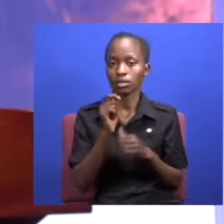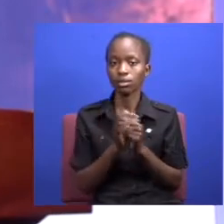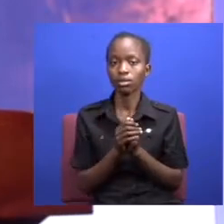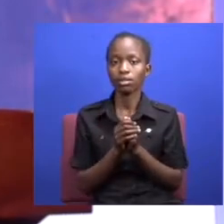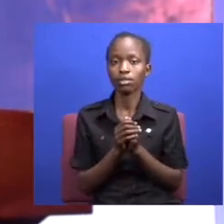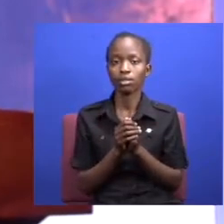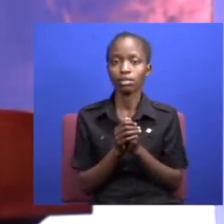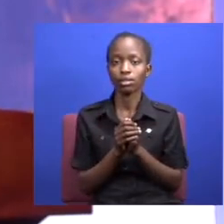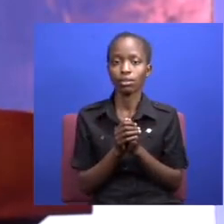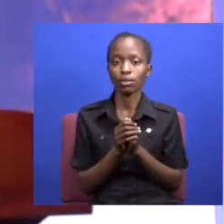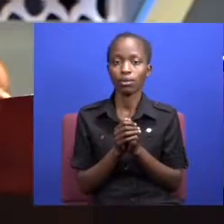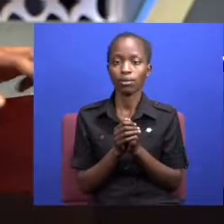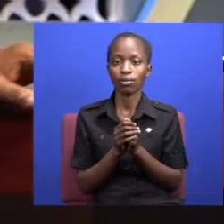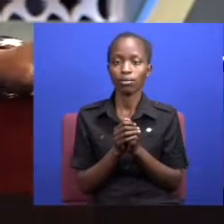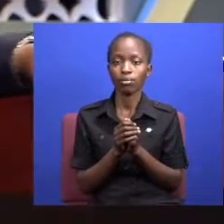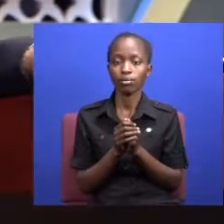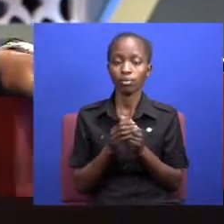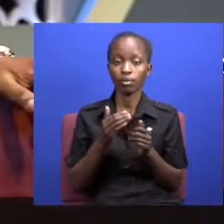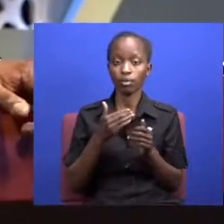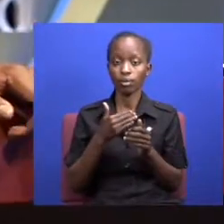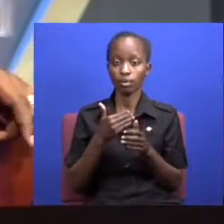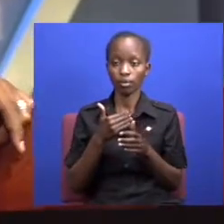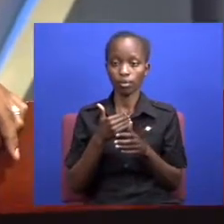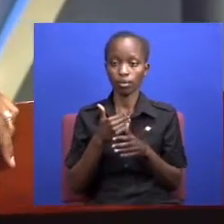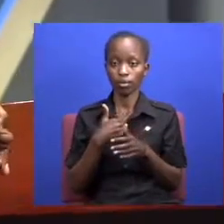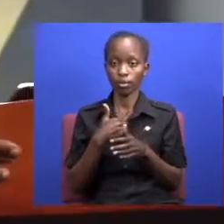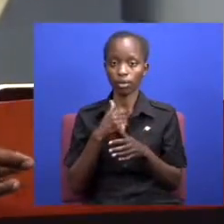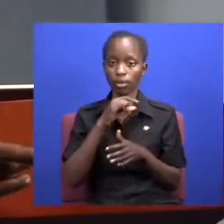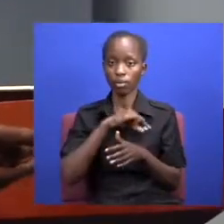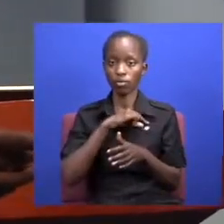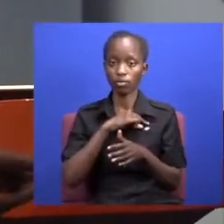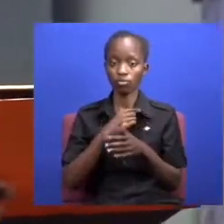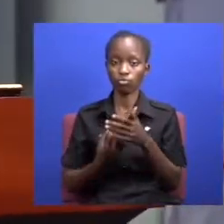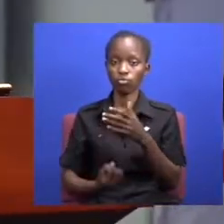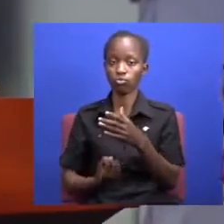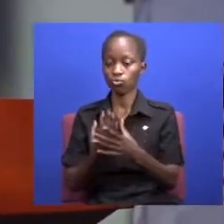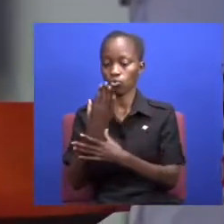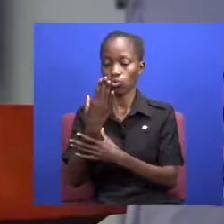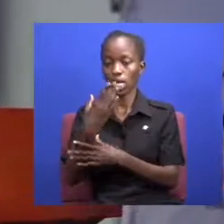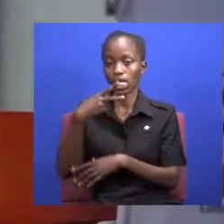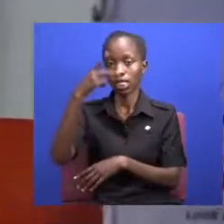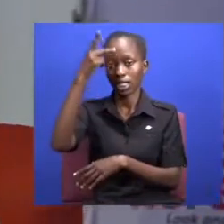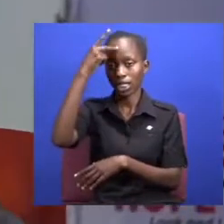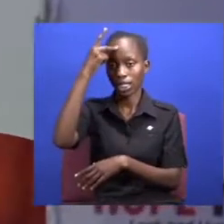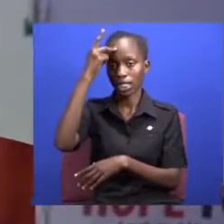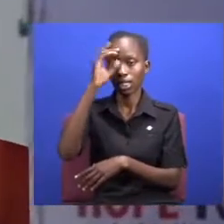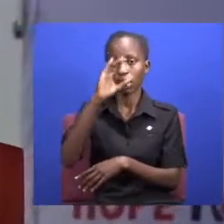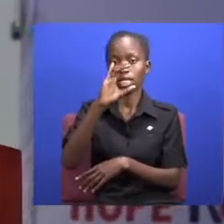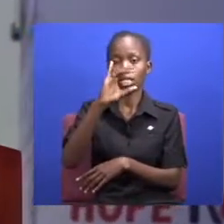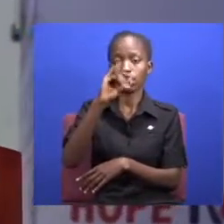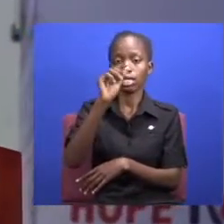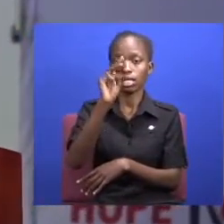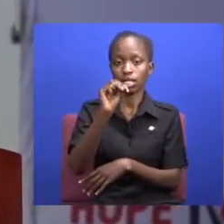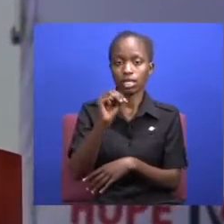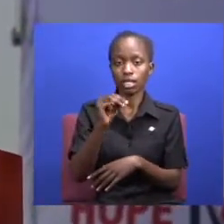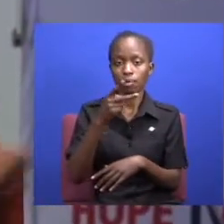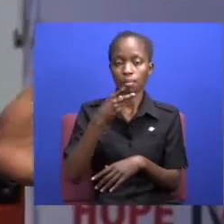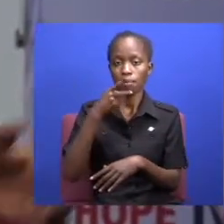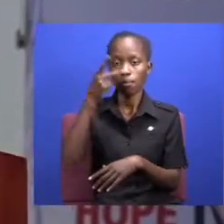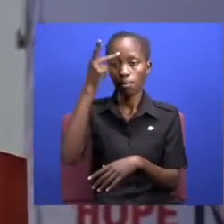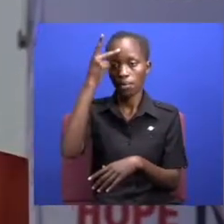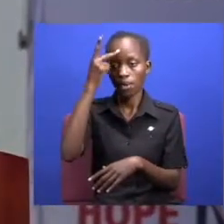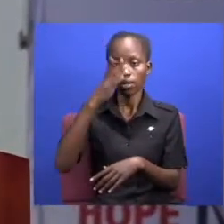for you. I've had the benefit of growing up in this church from my infancy.